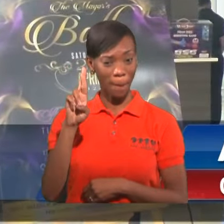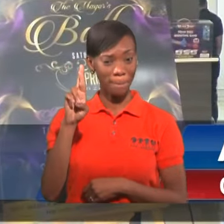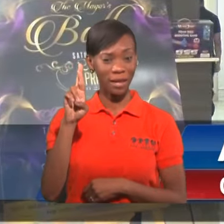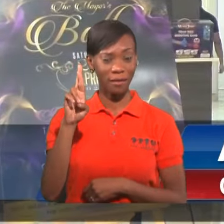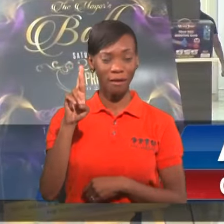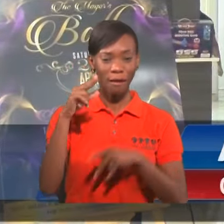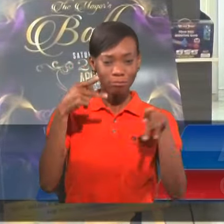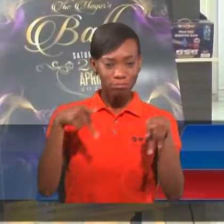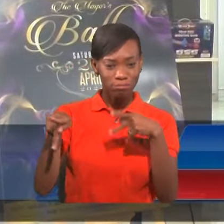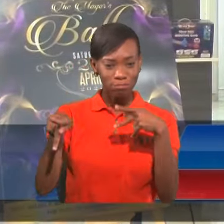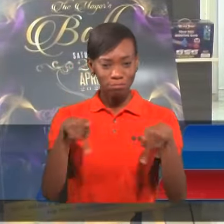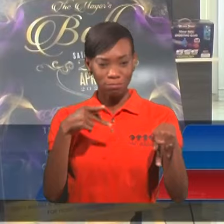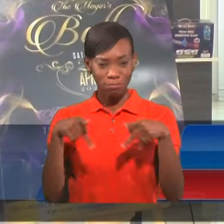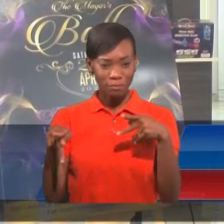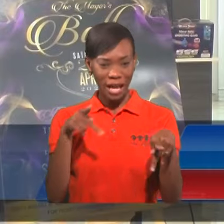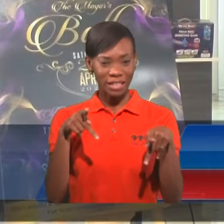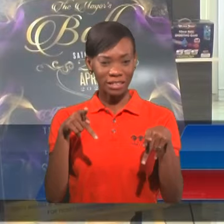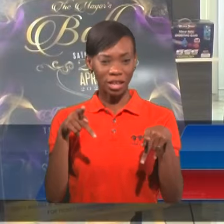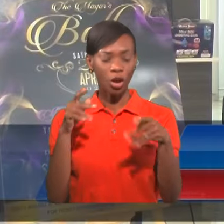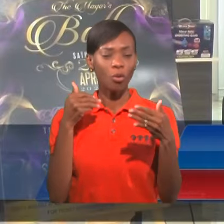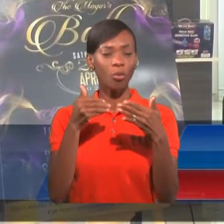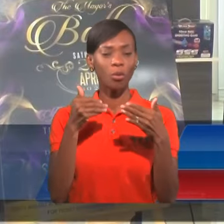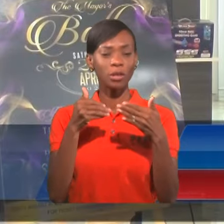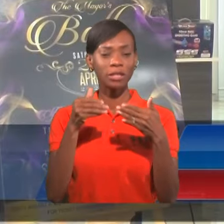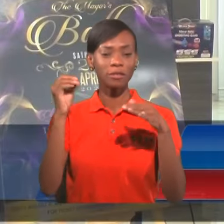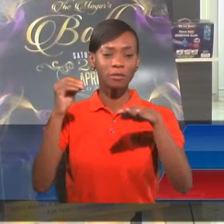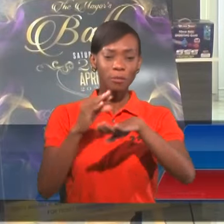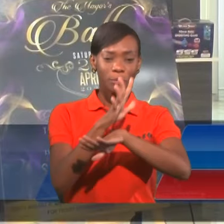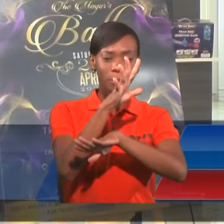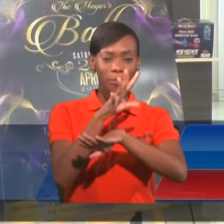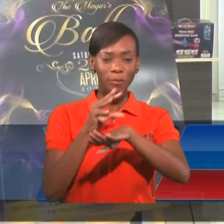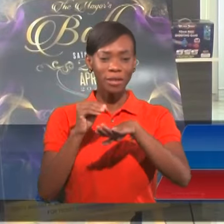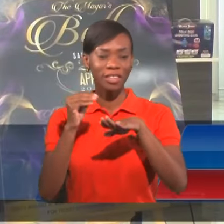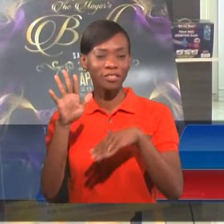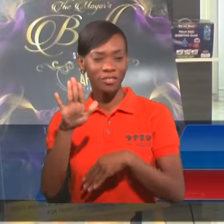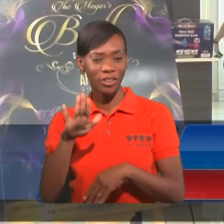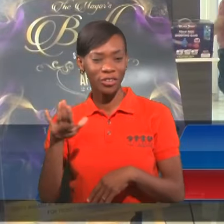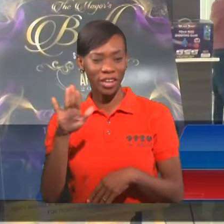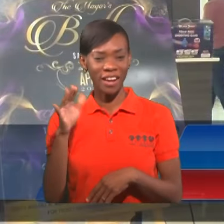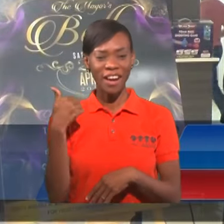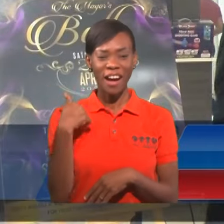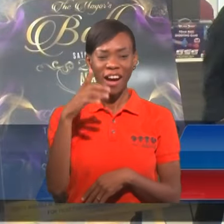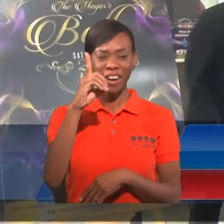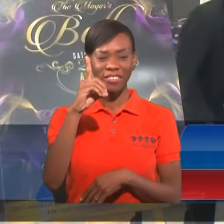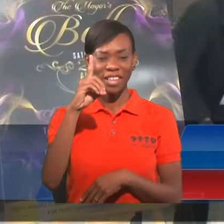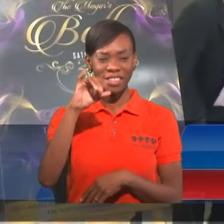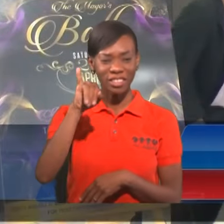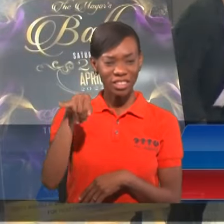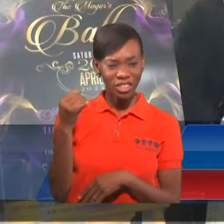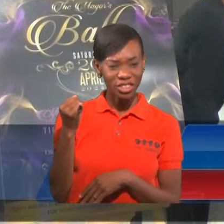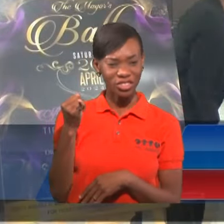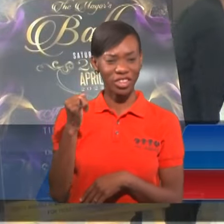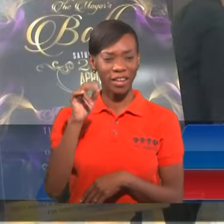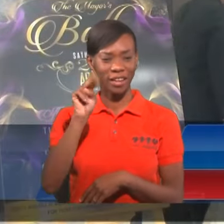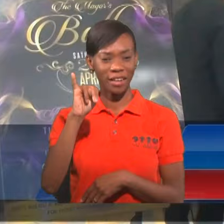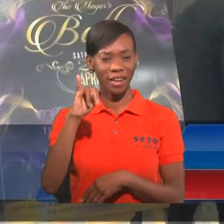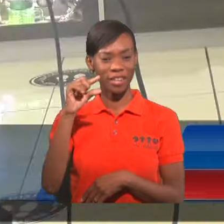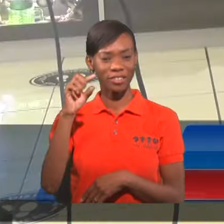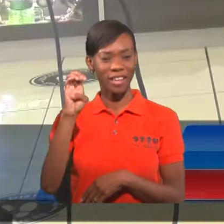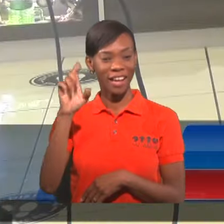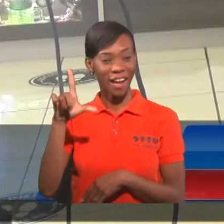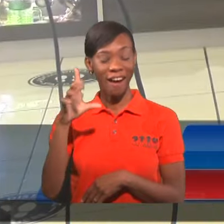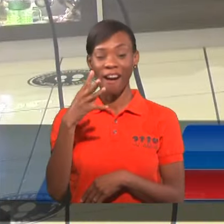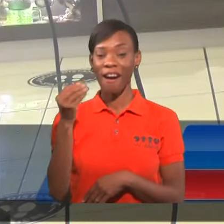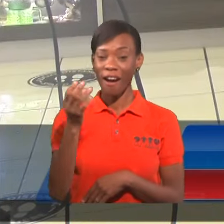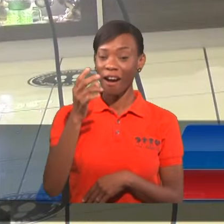facility. We have live entertainment from Louis and the Lynx. We have DJ Nigel and some other interesting